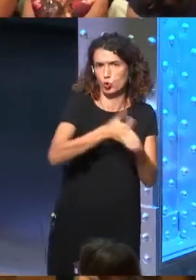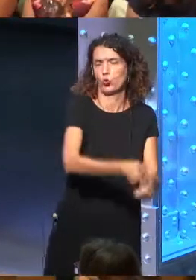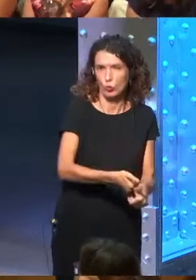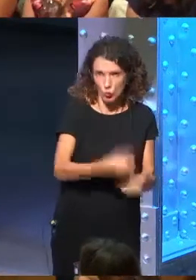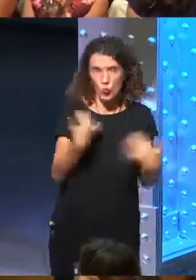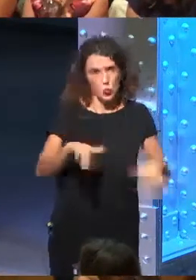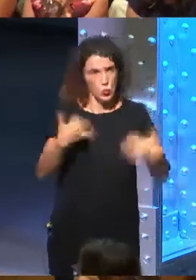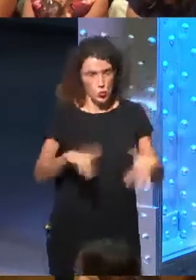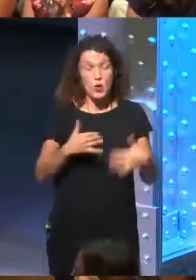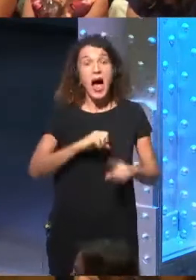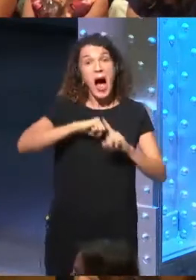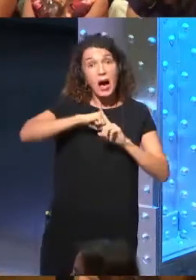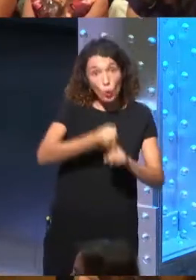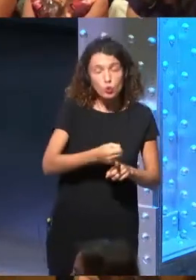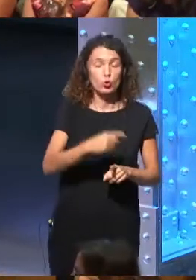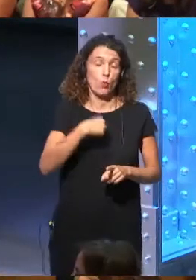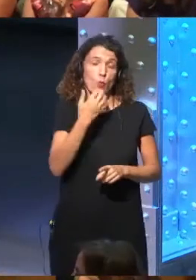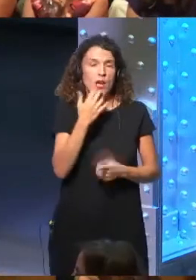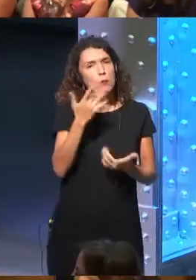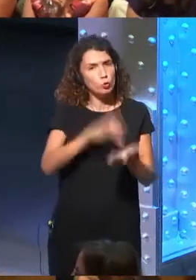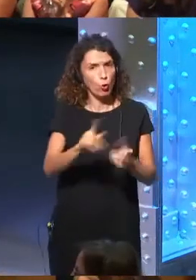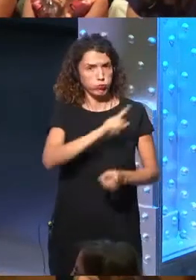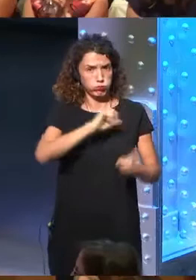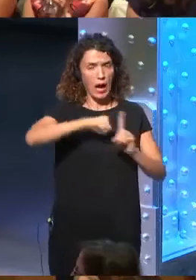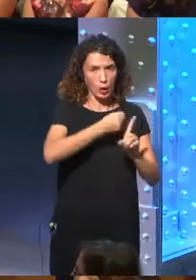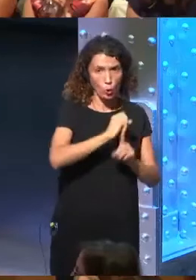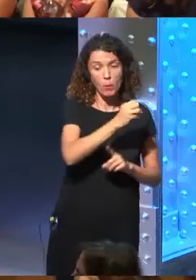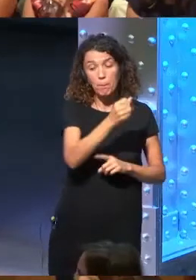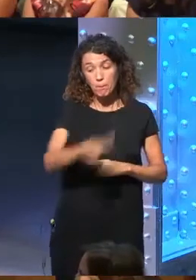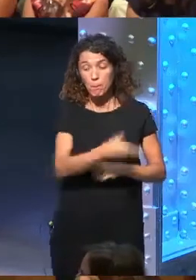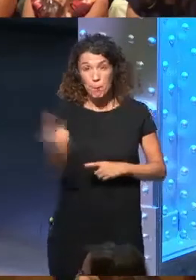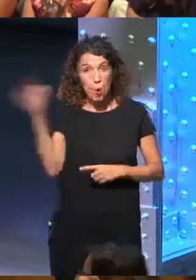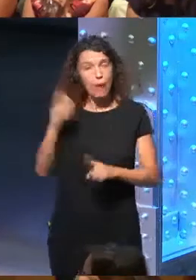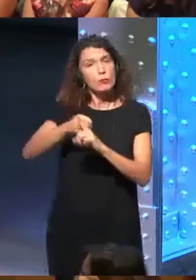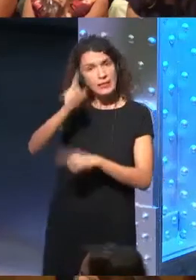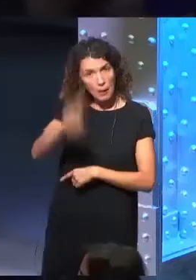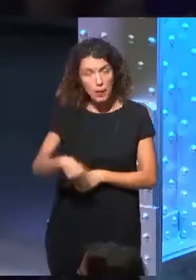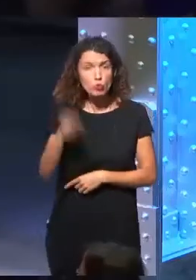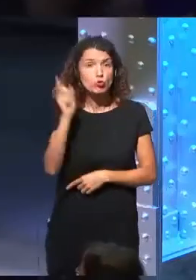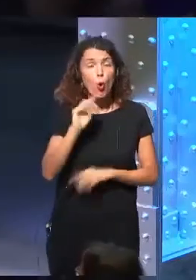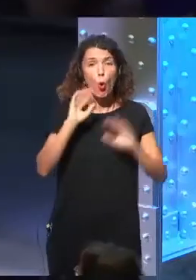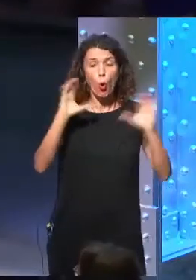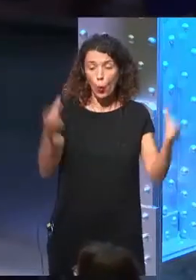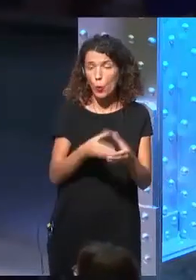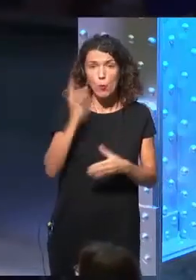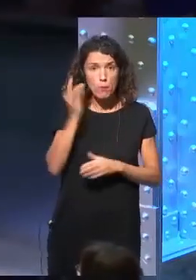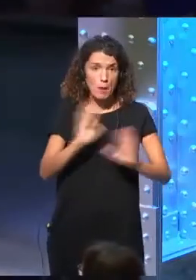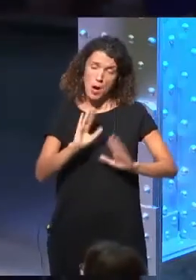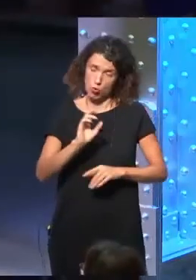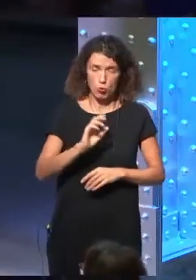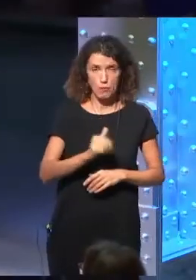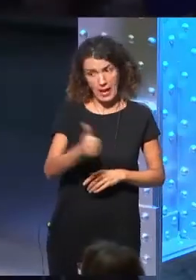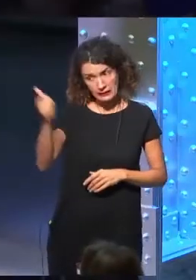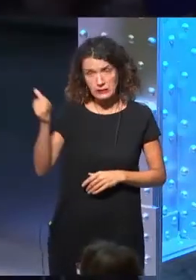others have received is not only directed against women or against people who take a